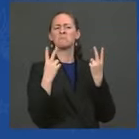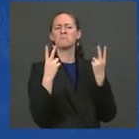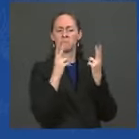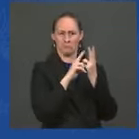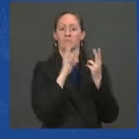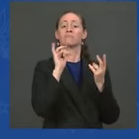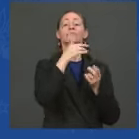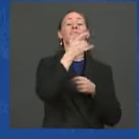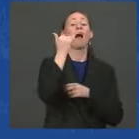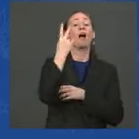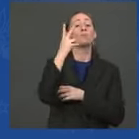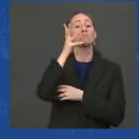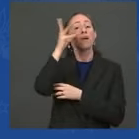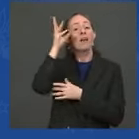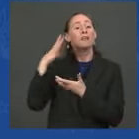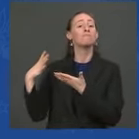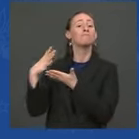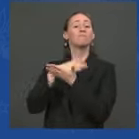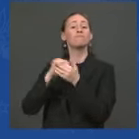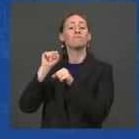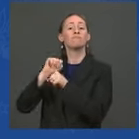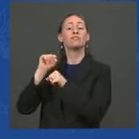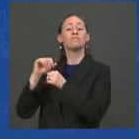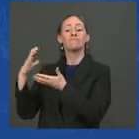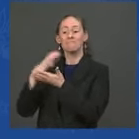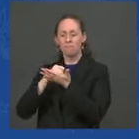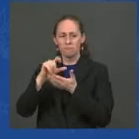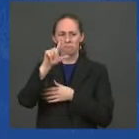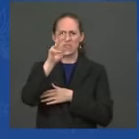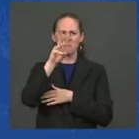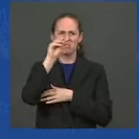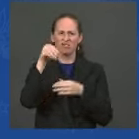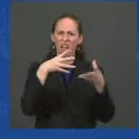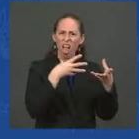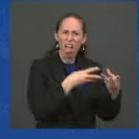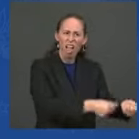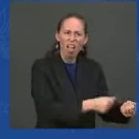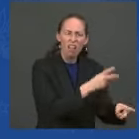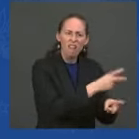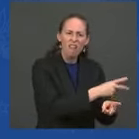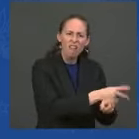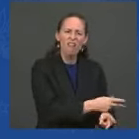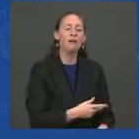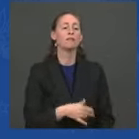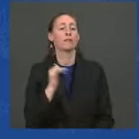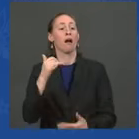year. My Build Back Better plan is going to change that. It's